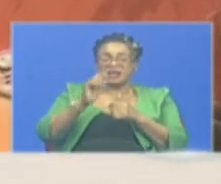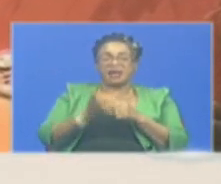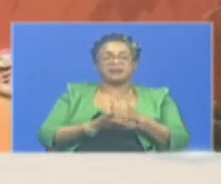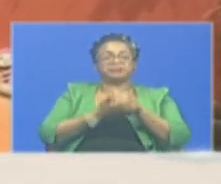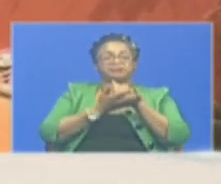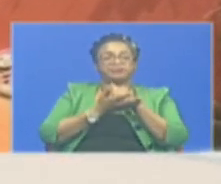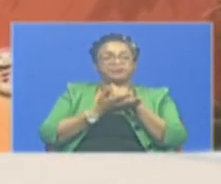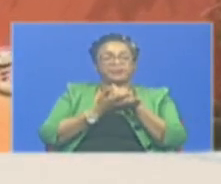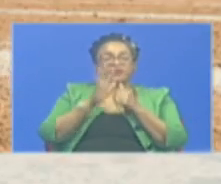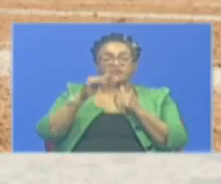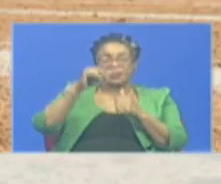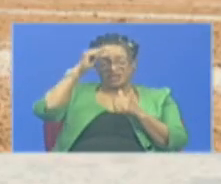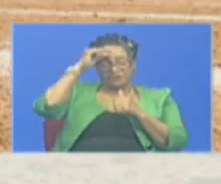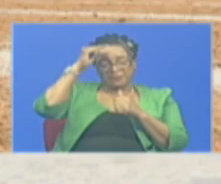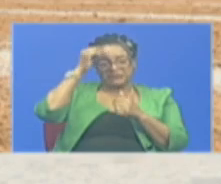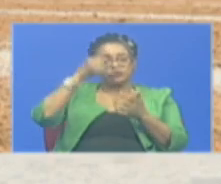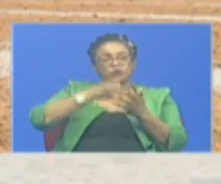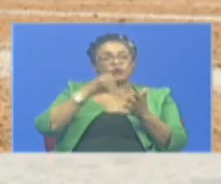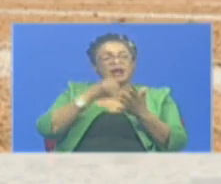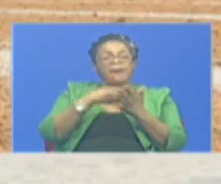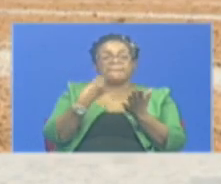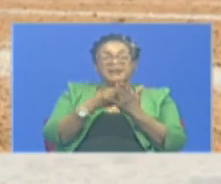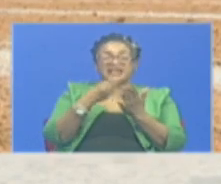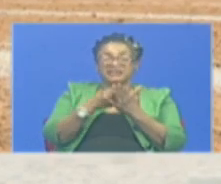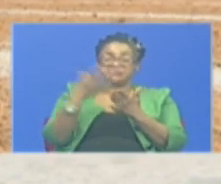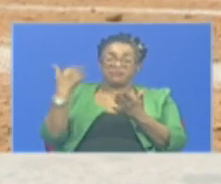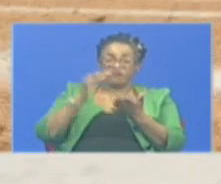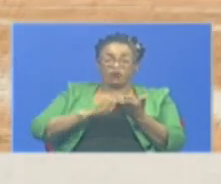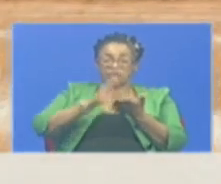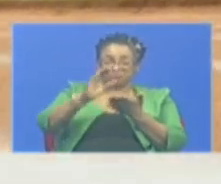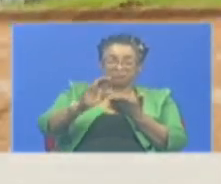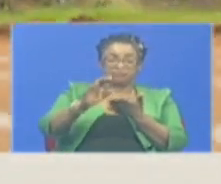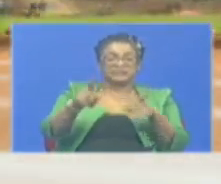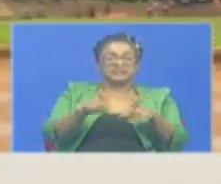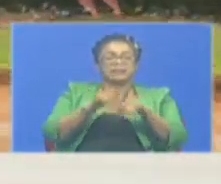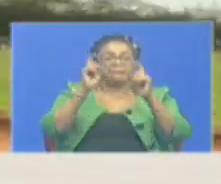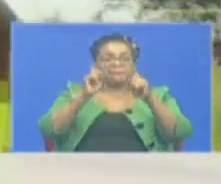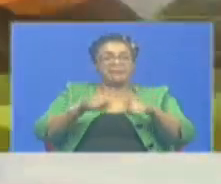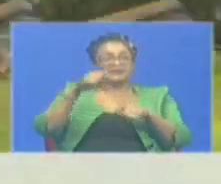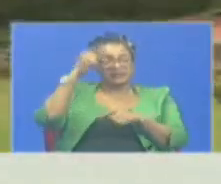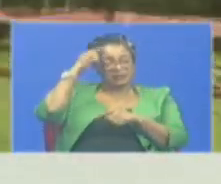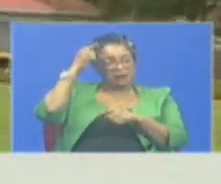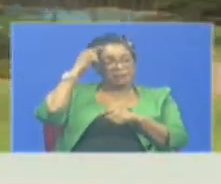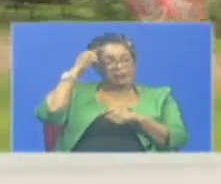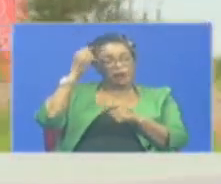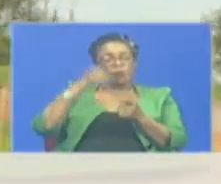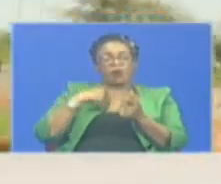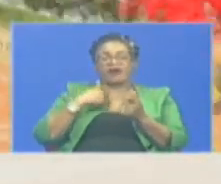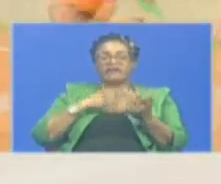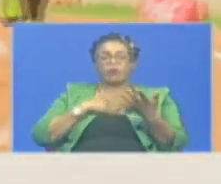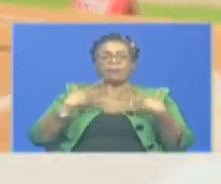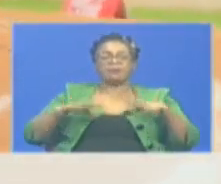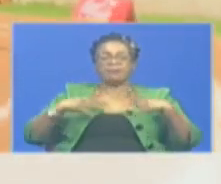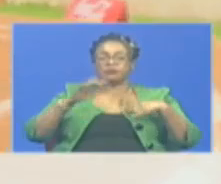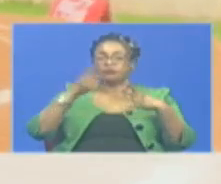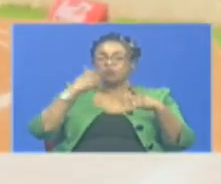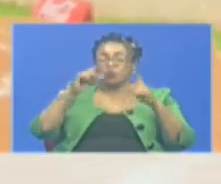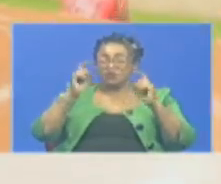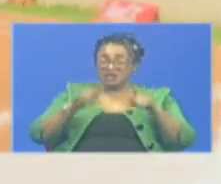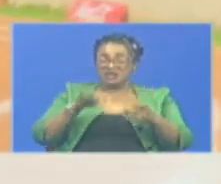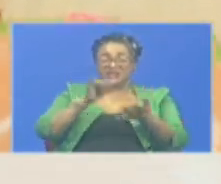serikali, na ile pesa ambayo ilipeanwa pia nayo wakumbuke, kuna wakimbiaji ngong watahitaji hiyo